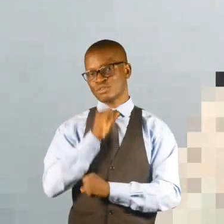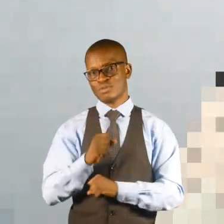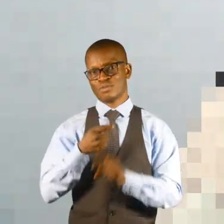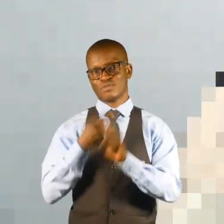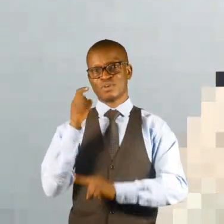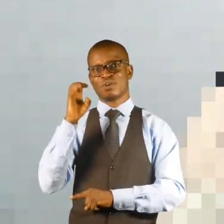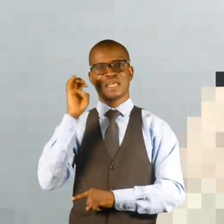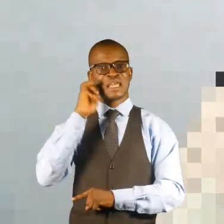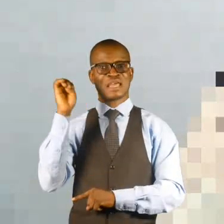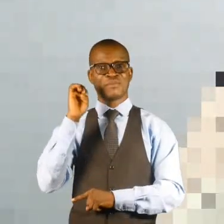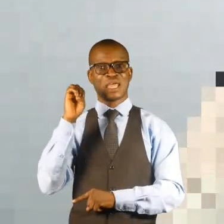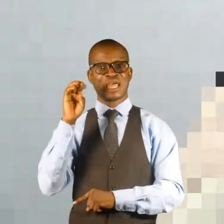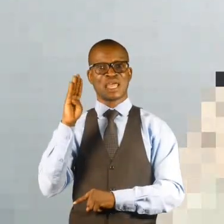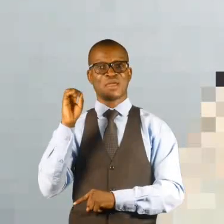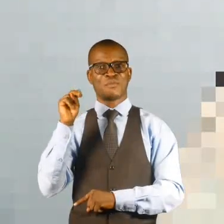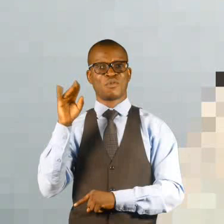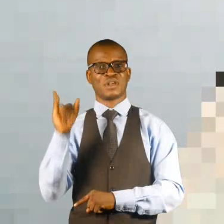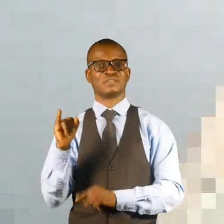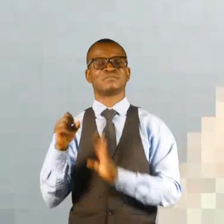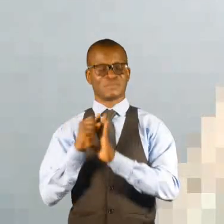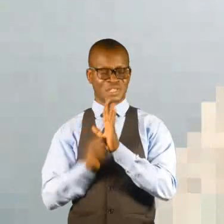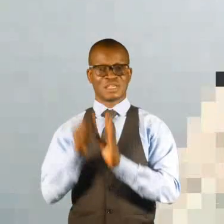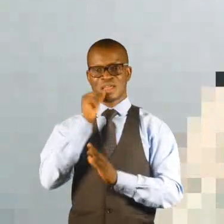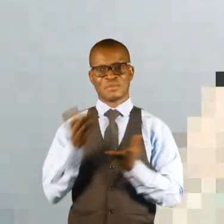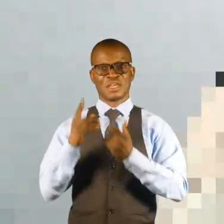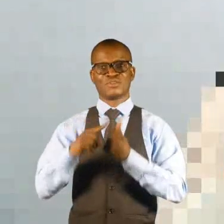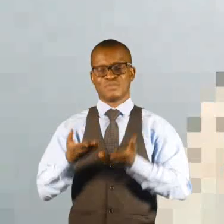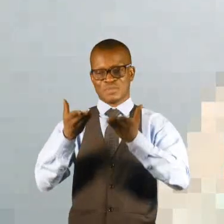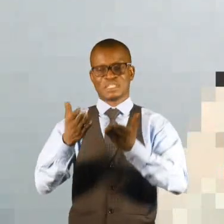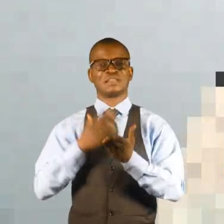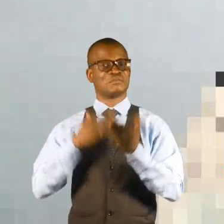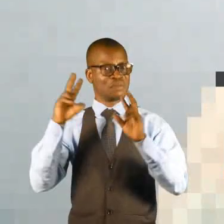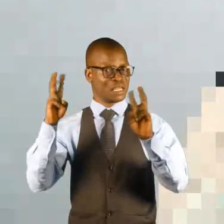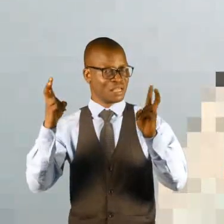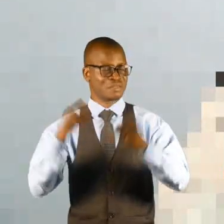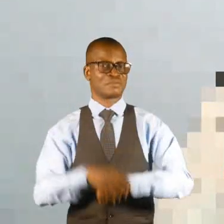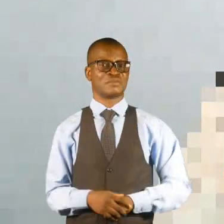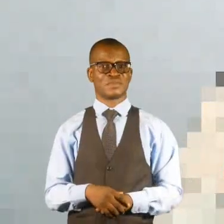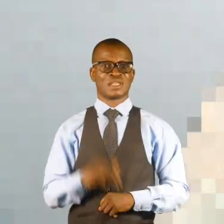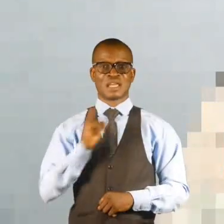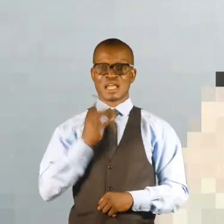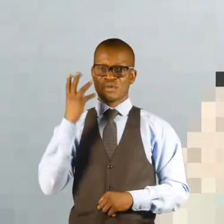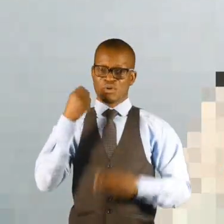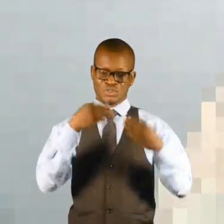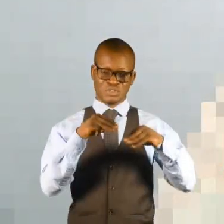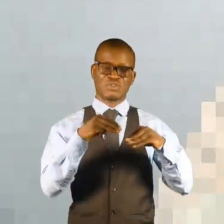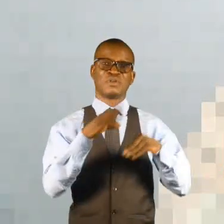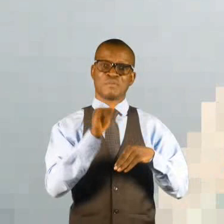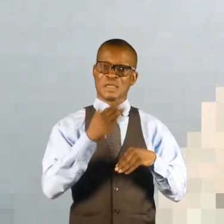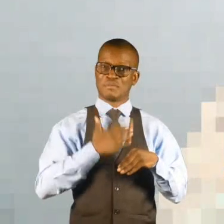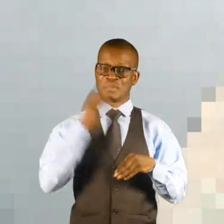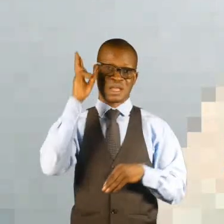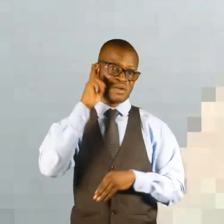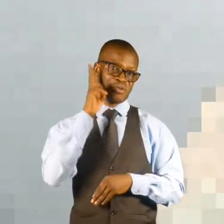I'm 19 years old. I'm from Ebonyi State. I'm here to present my case. I